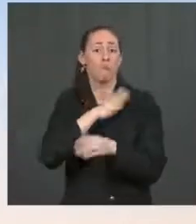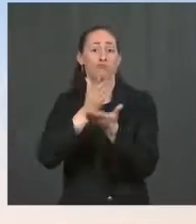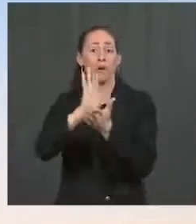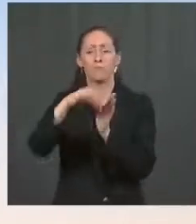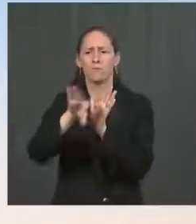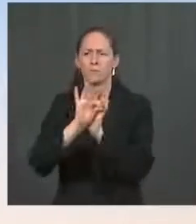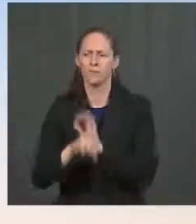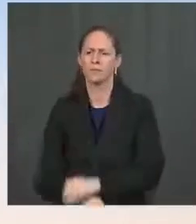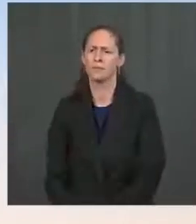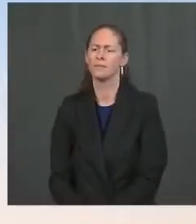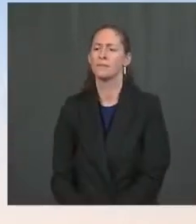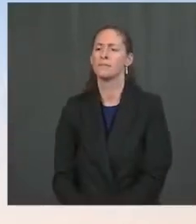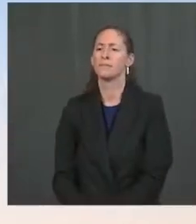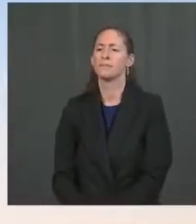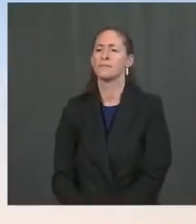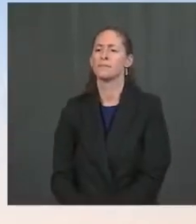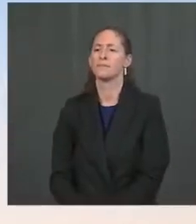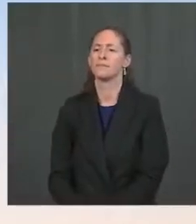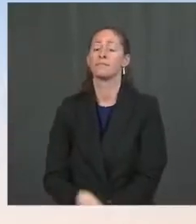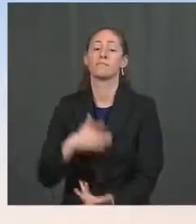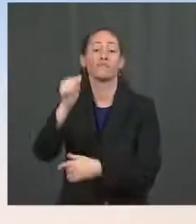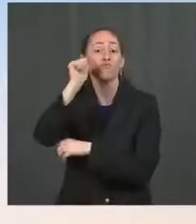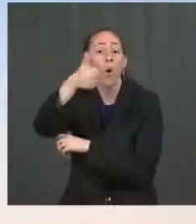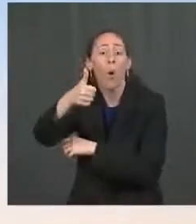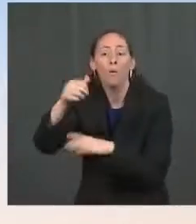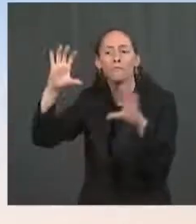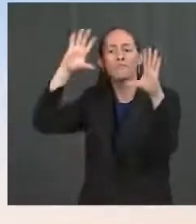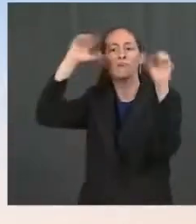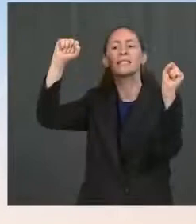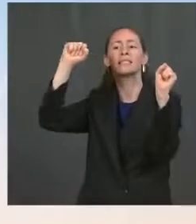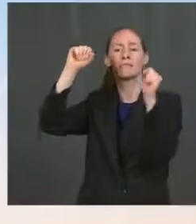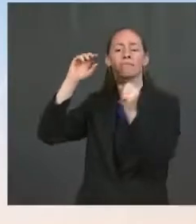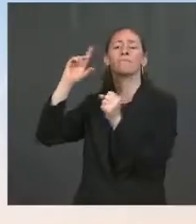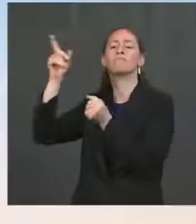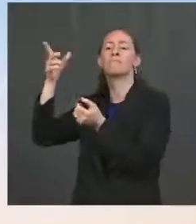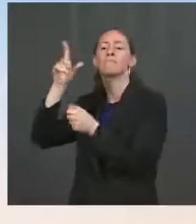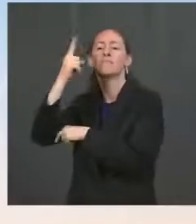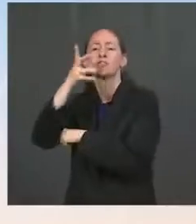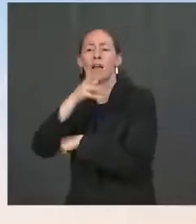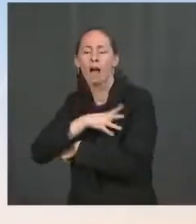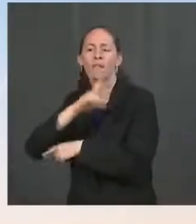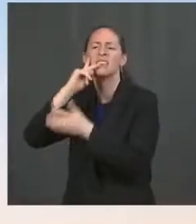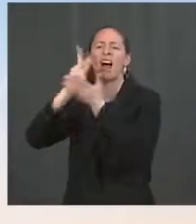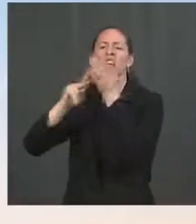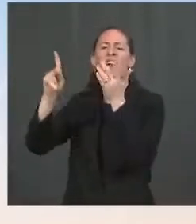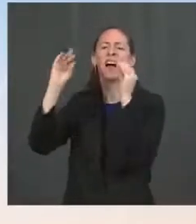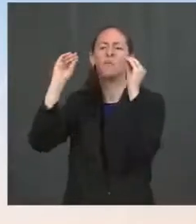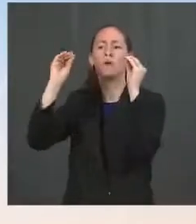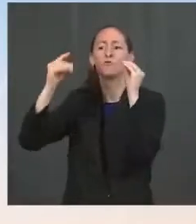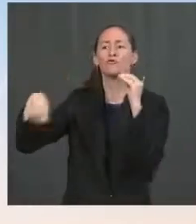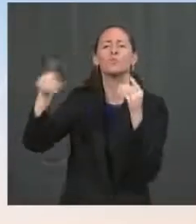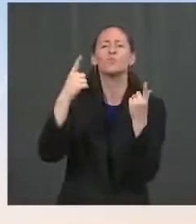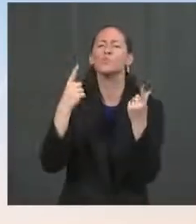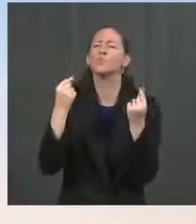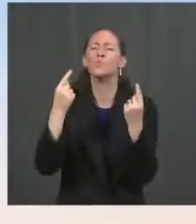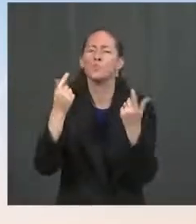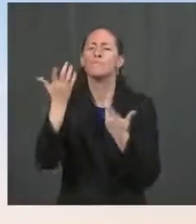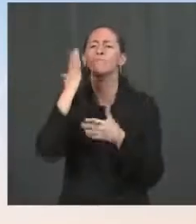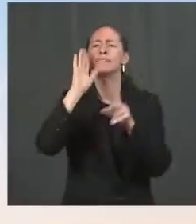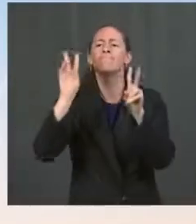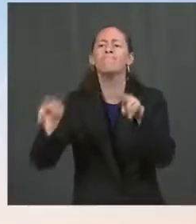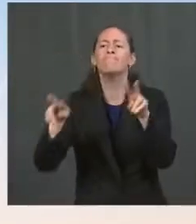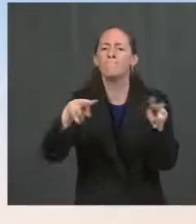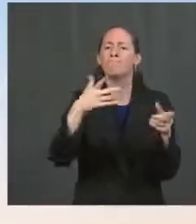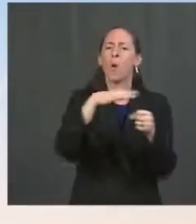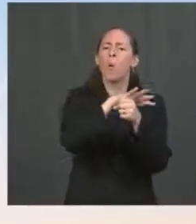First Lady, and the Secretary of Education will visit a local school in Washington, D.C. The President and First Lady will deliver remarks about how the administration